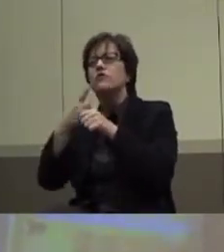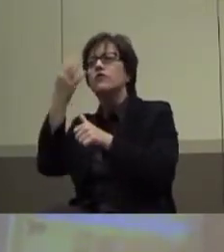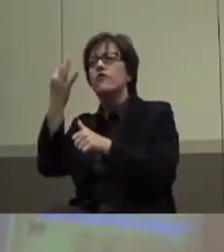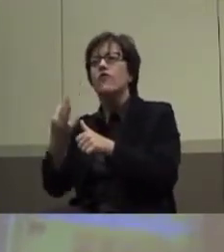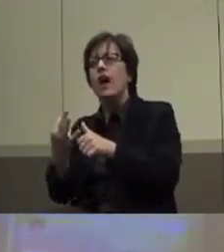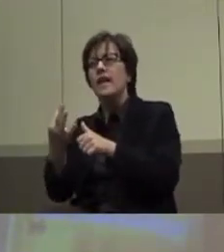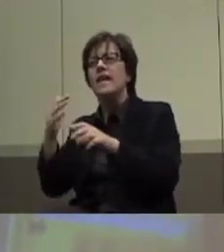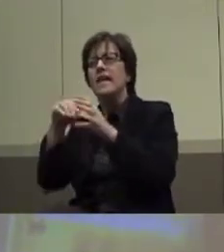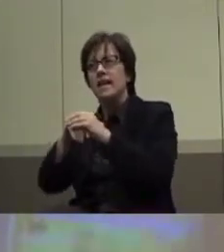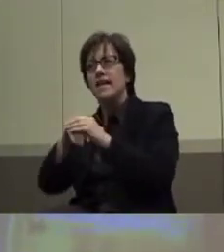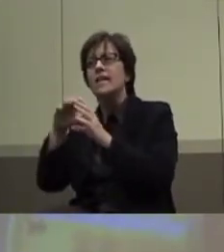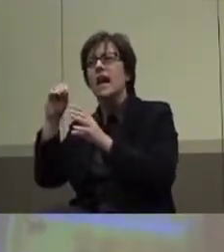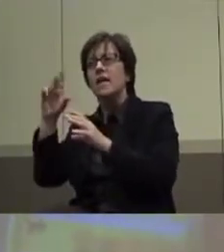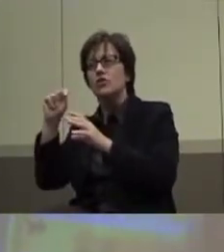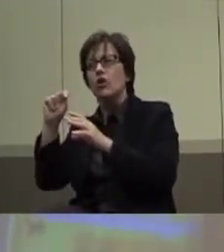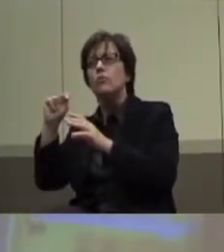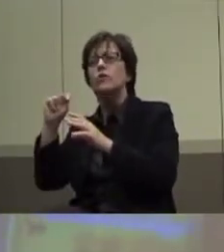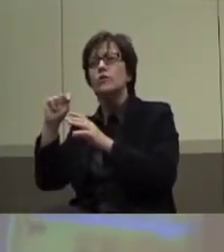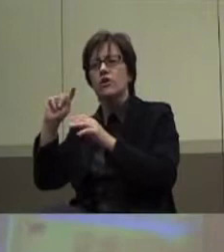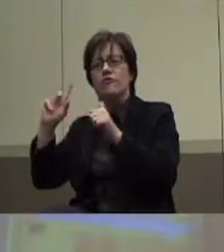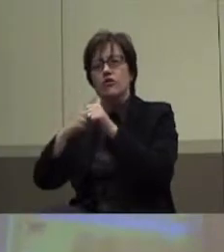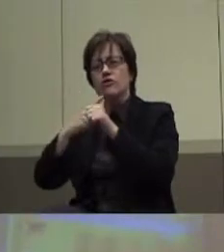Court?